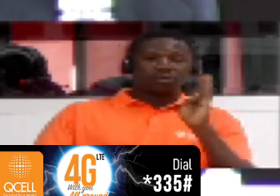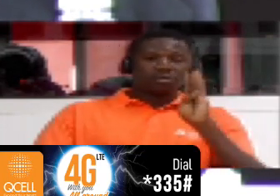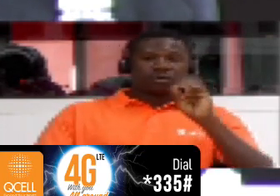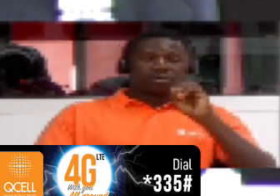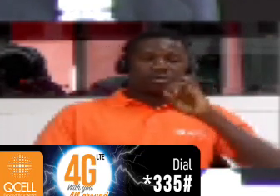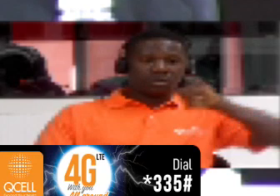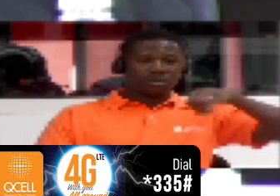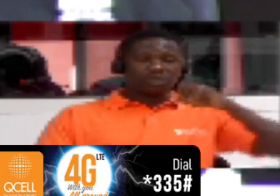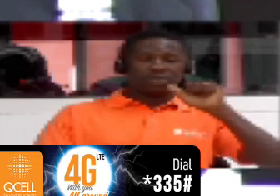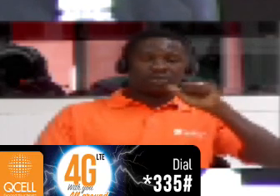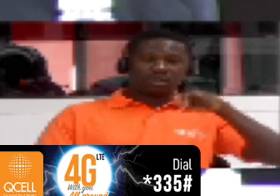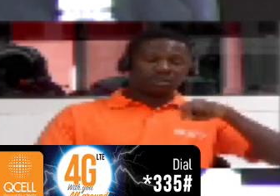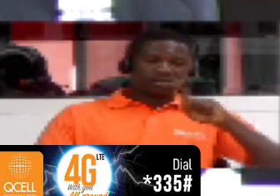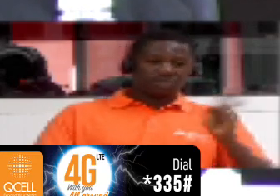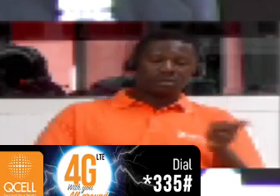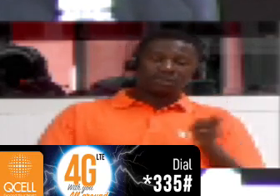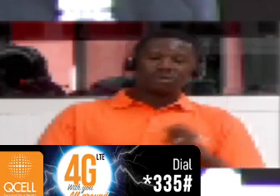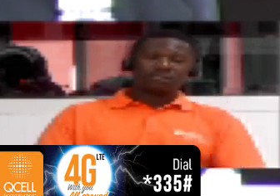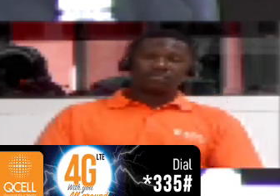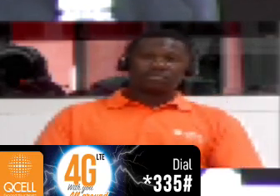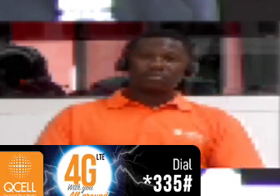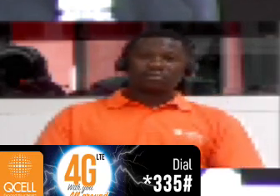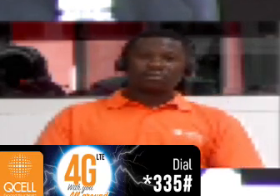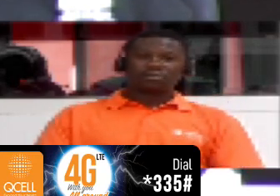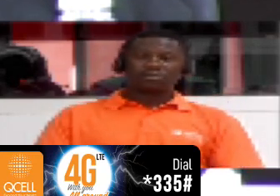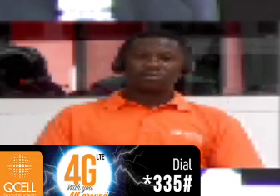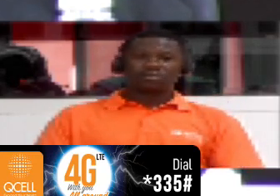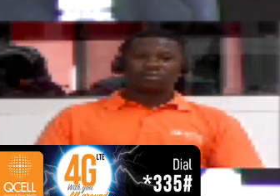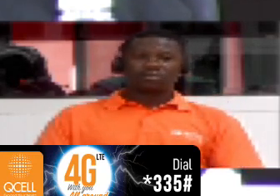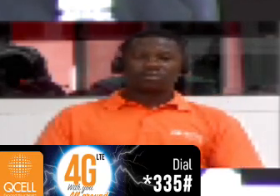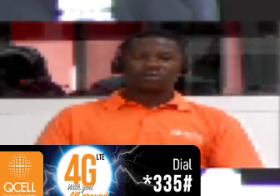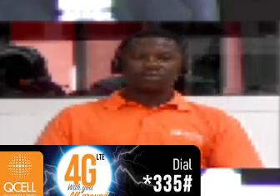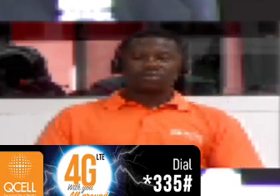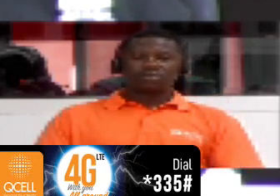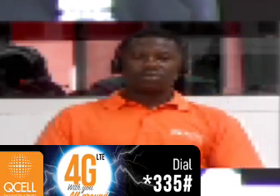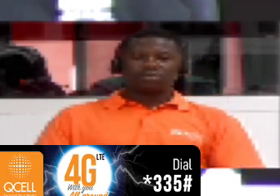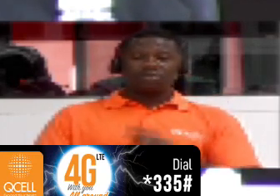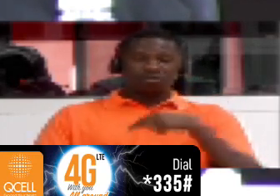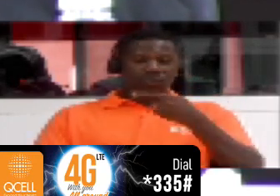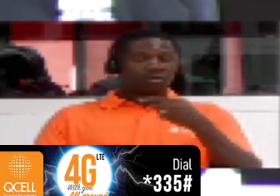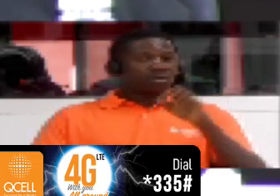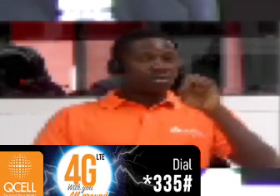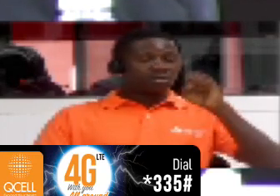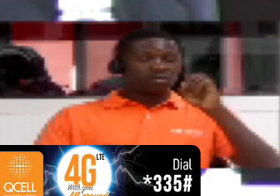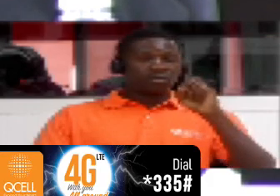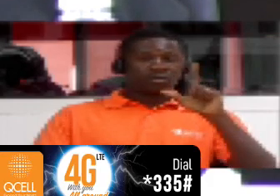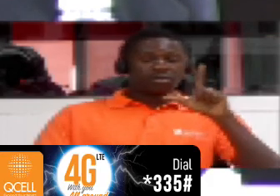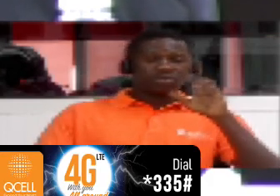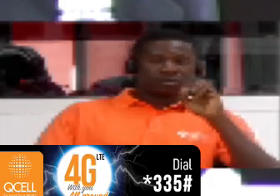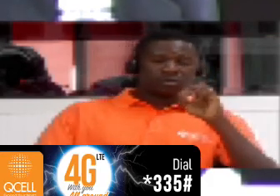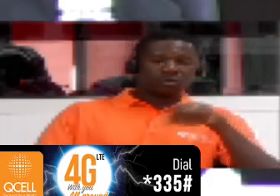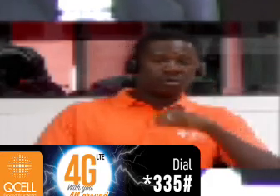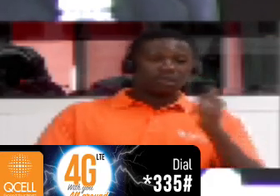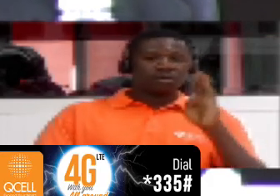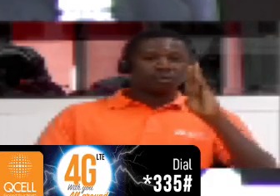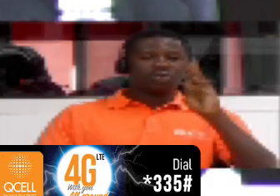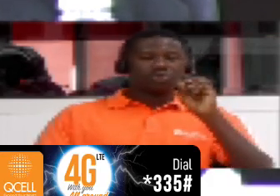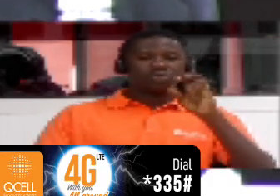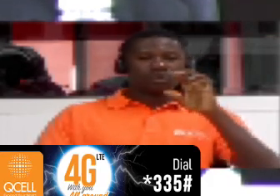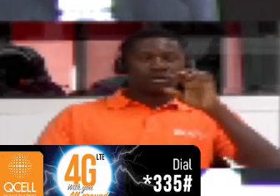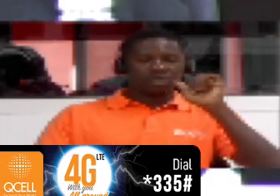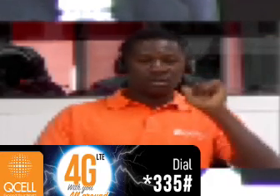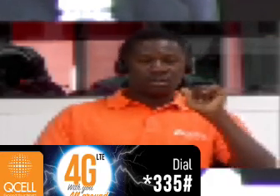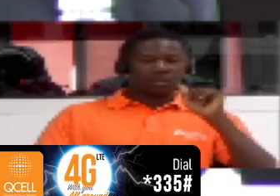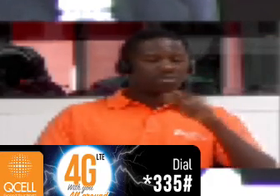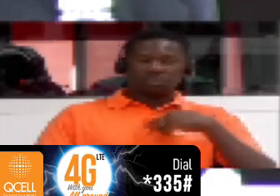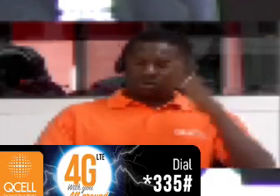a member. Please give us their ranks. Ako e la rank bora mo la rank long or time. Solo I did not know the